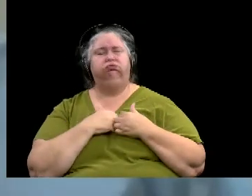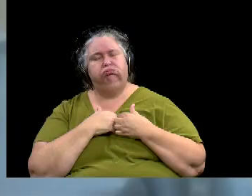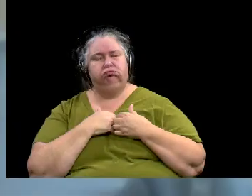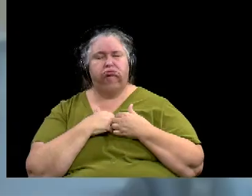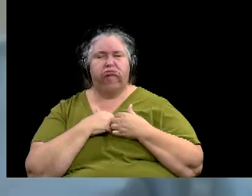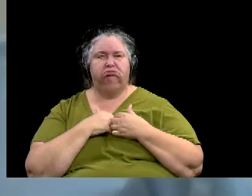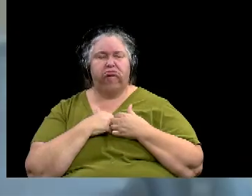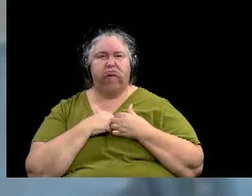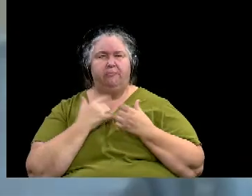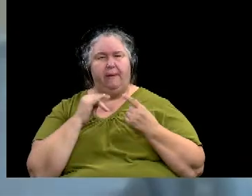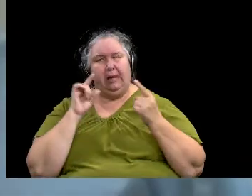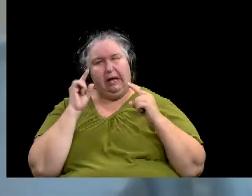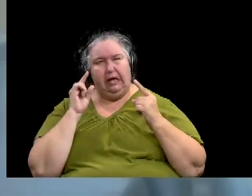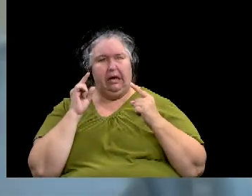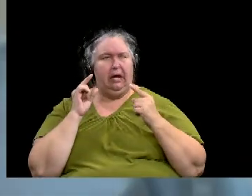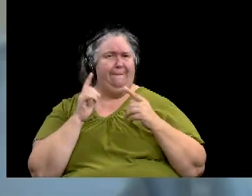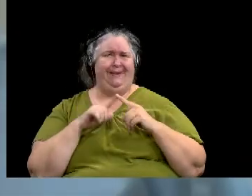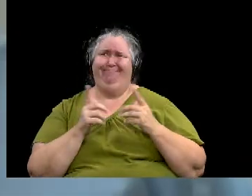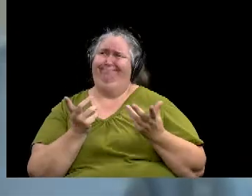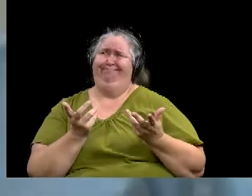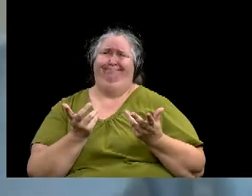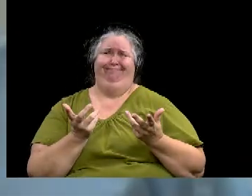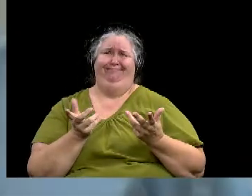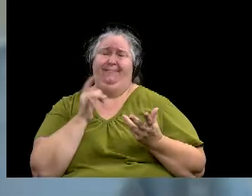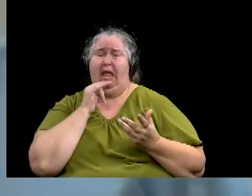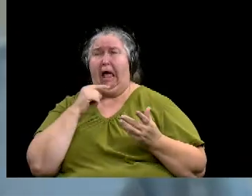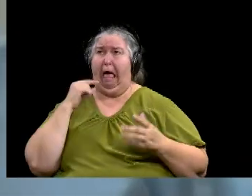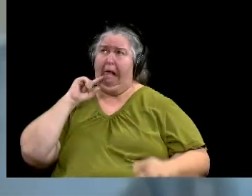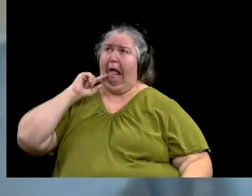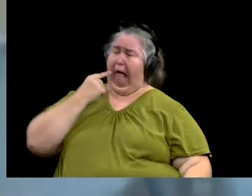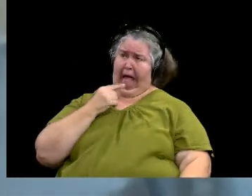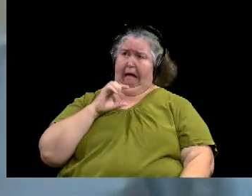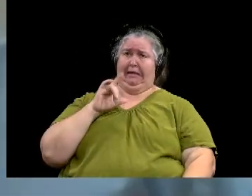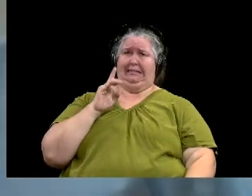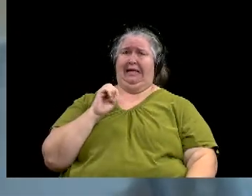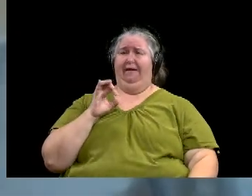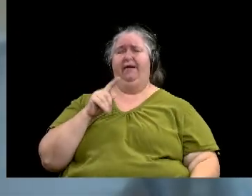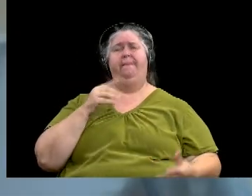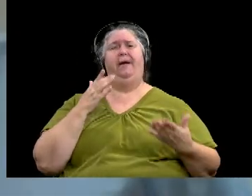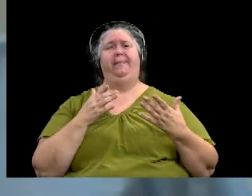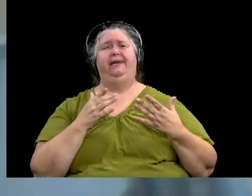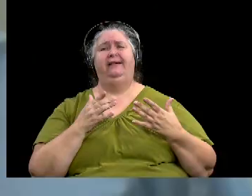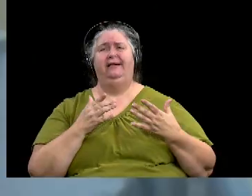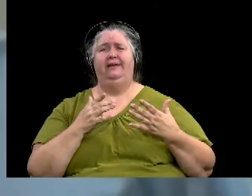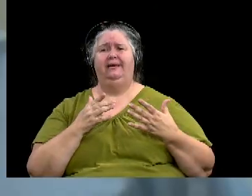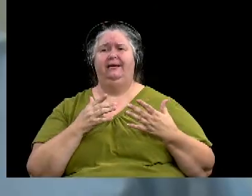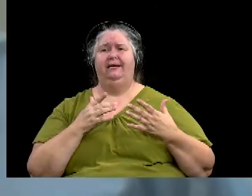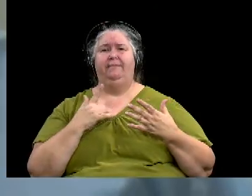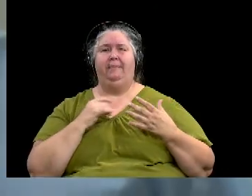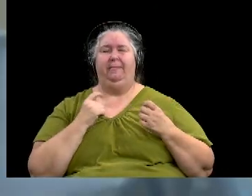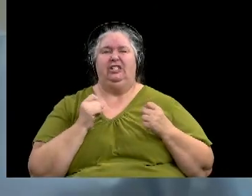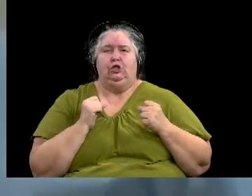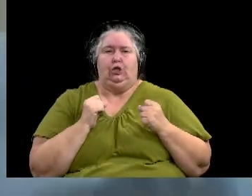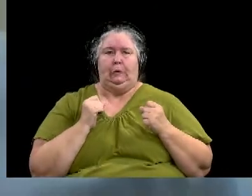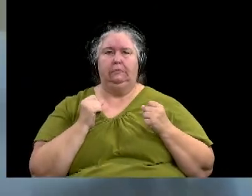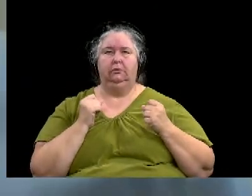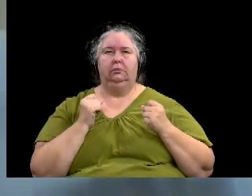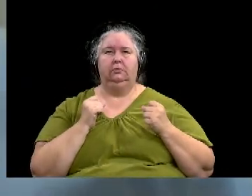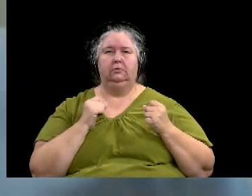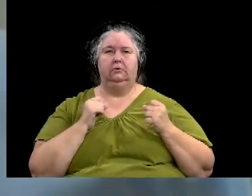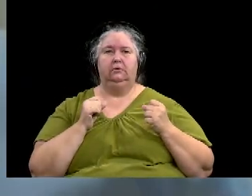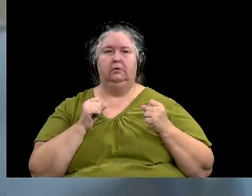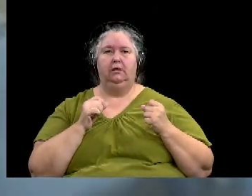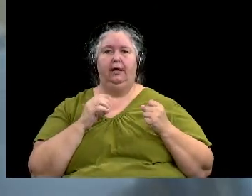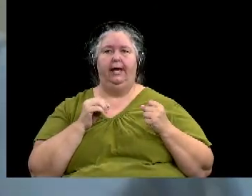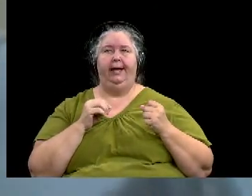differences. Mild increases in the amounts of chills and muscle and joint pain. The thing to